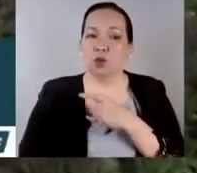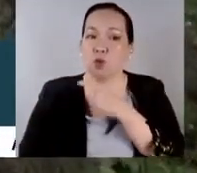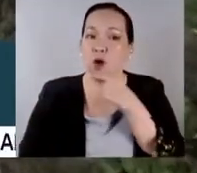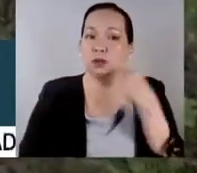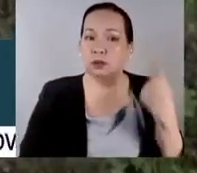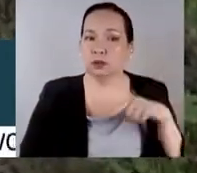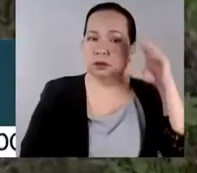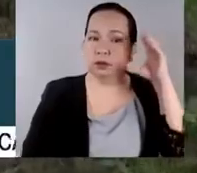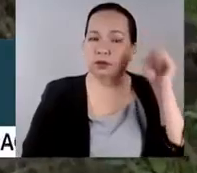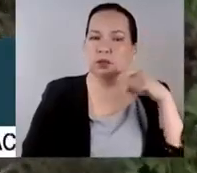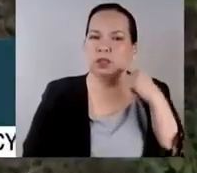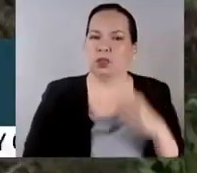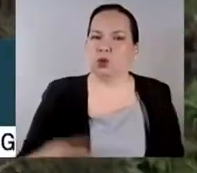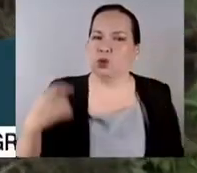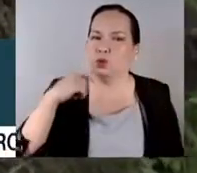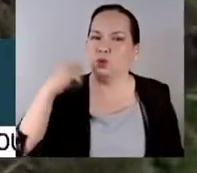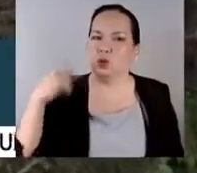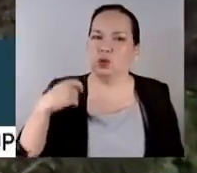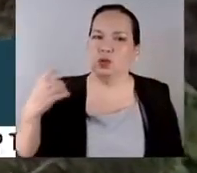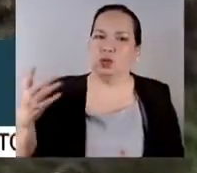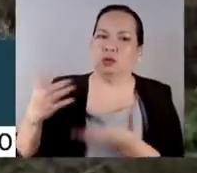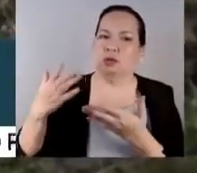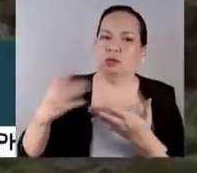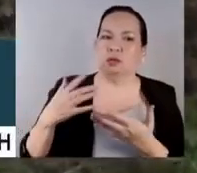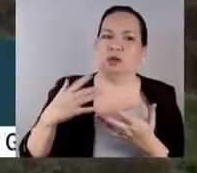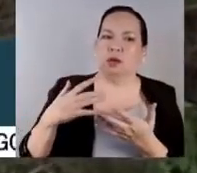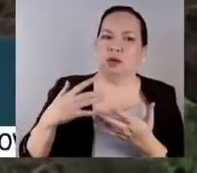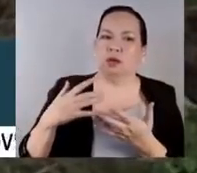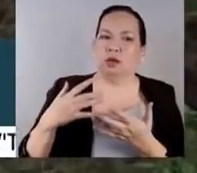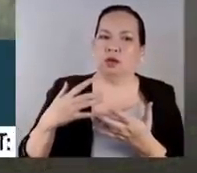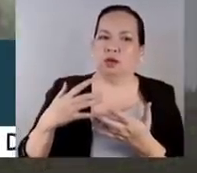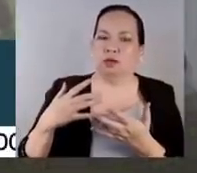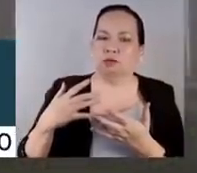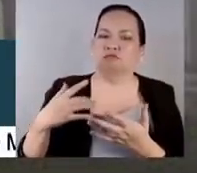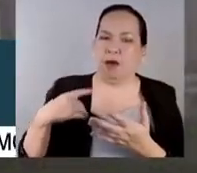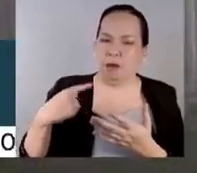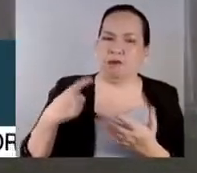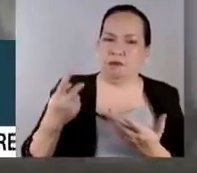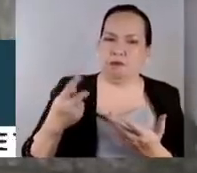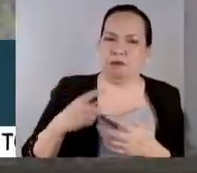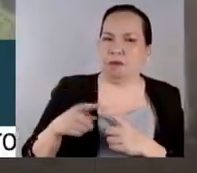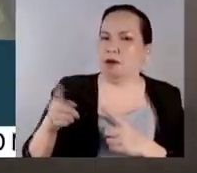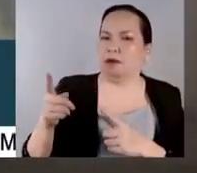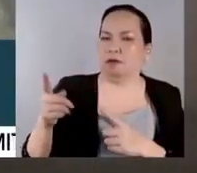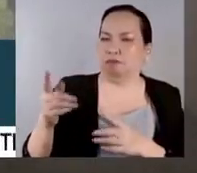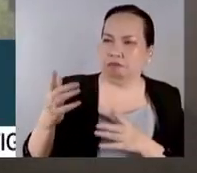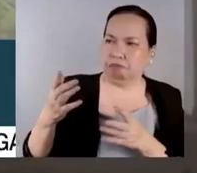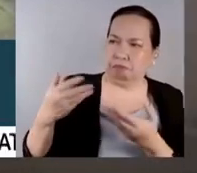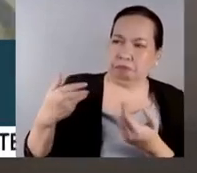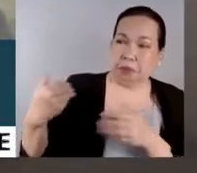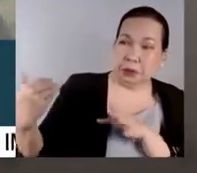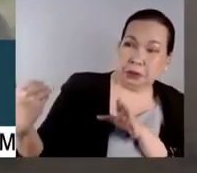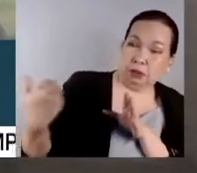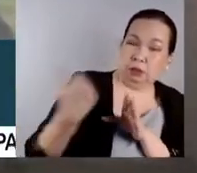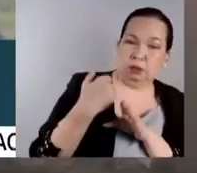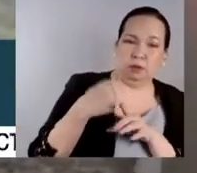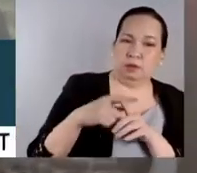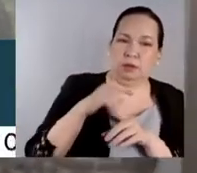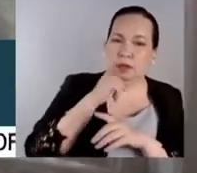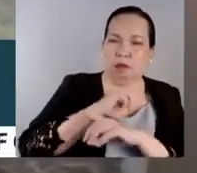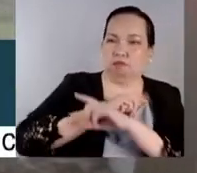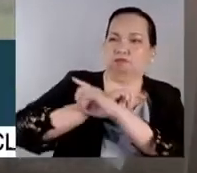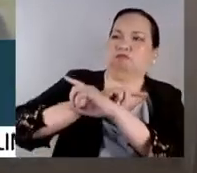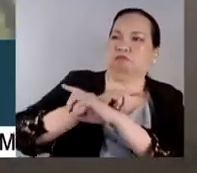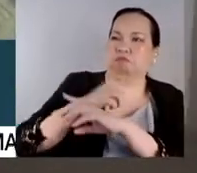said a Ukrainian military push was well underway, but that it had failed to so far breach Russian defensive